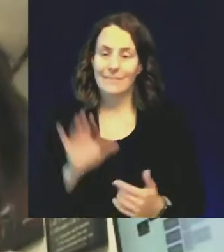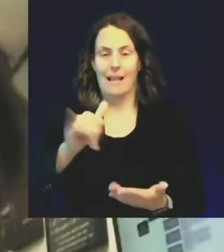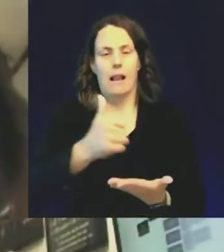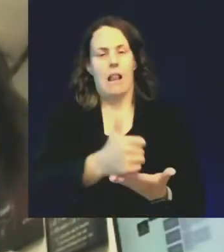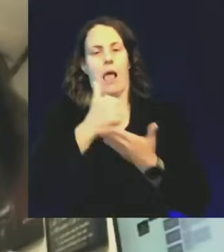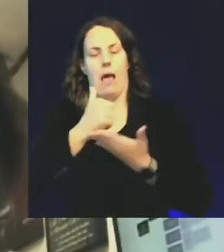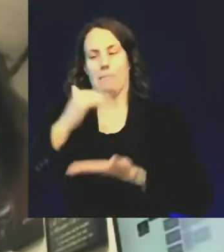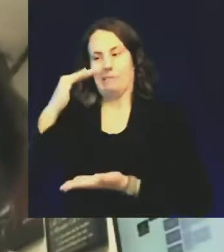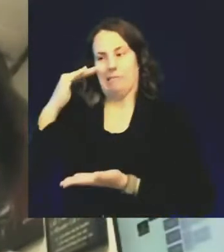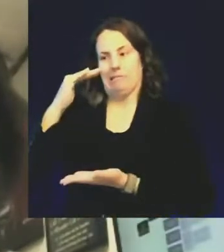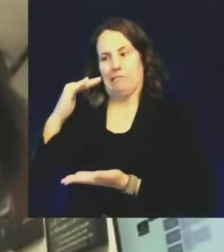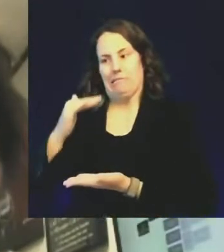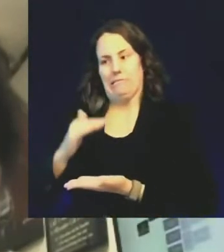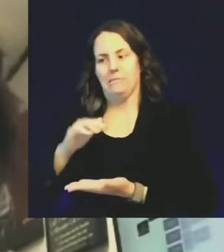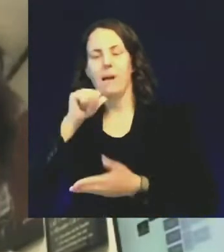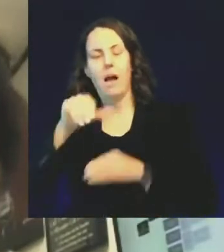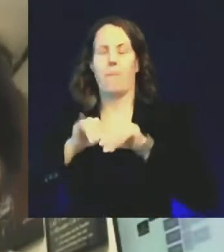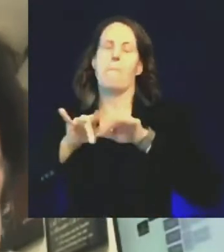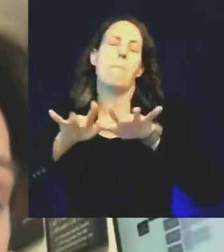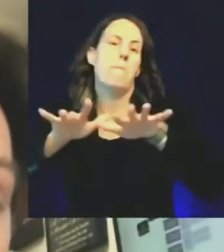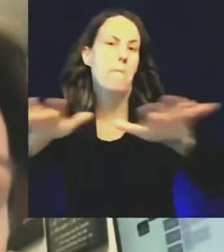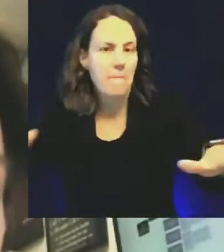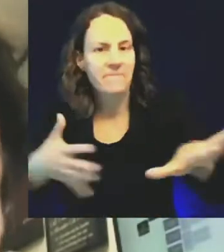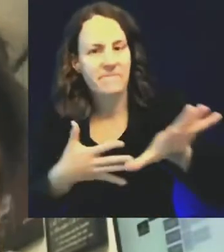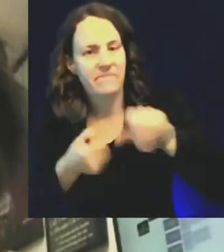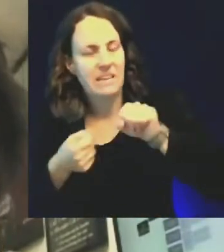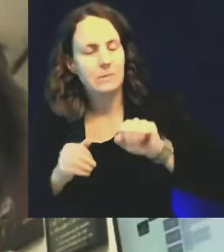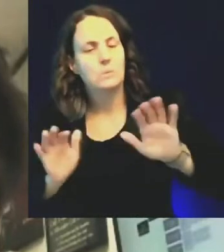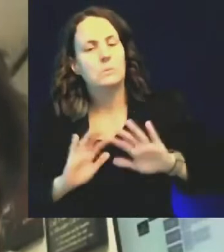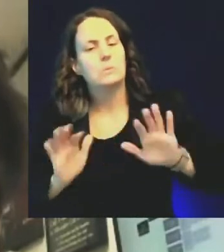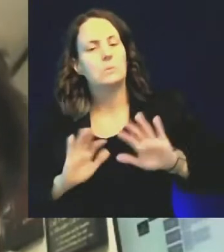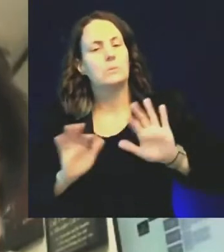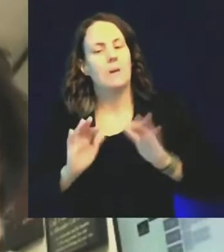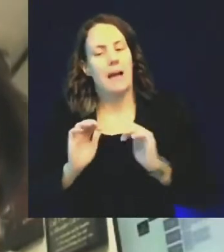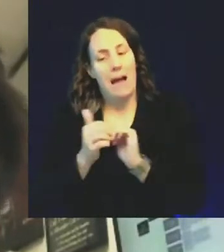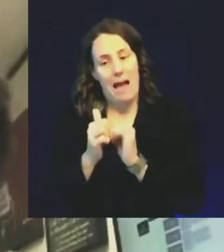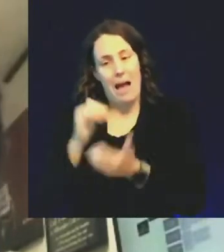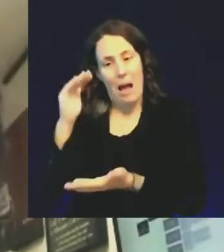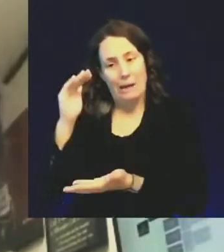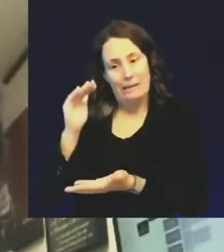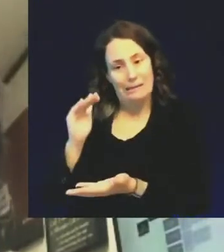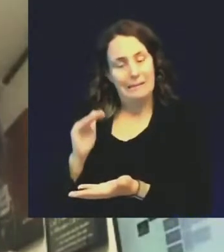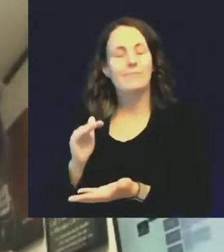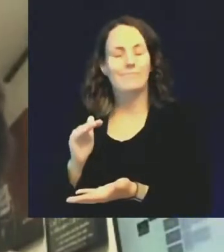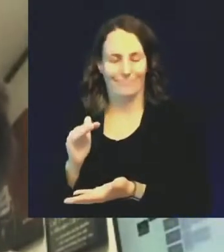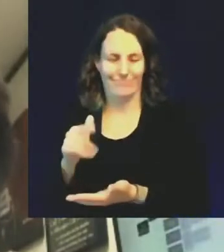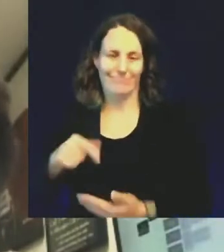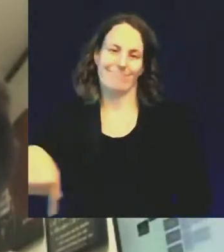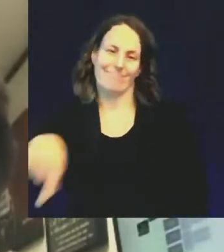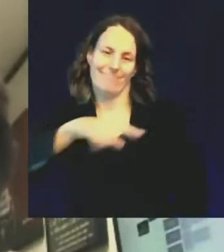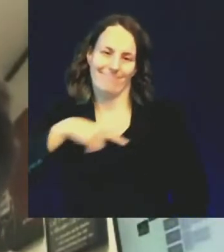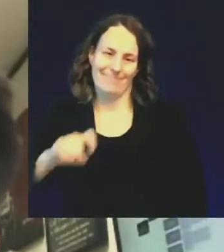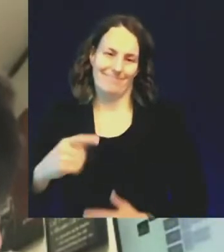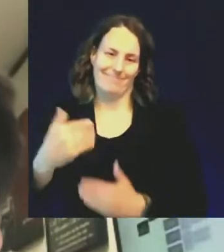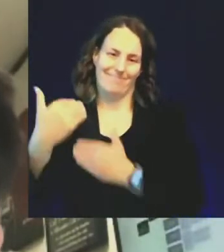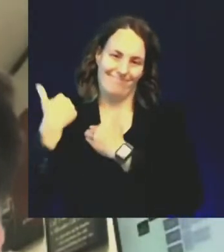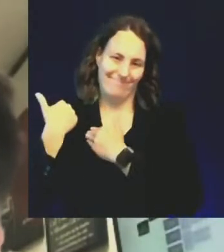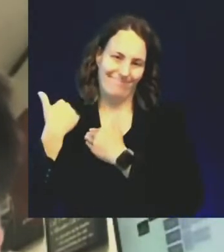circulating variant is somewhat less forgiving. It'll spread quicker at any given level of precautions that we